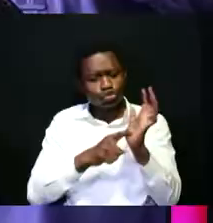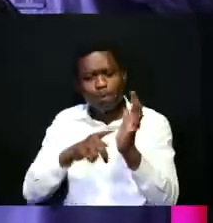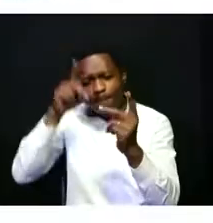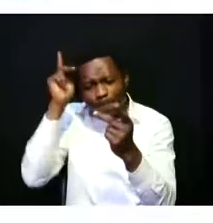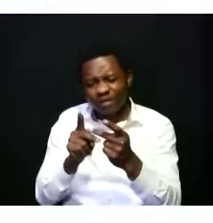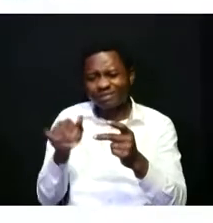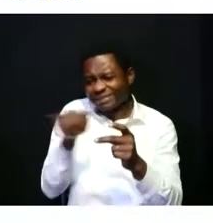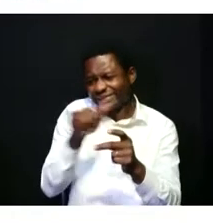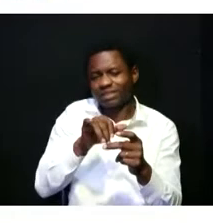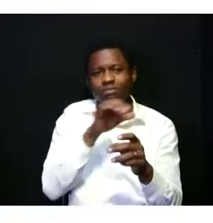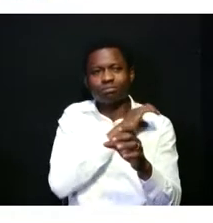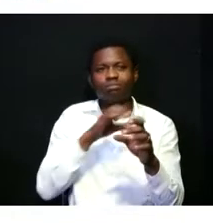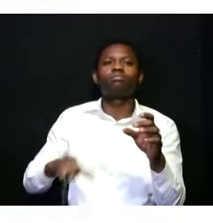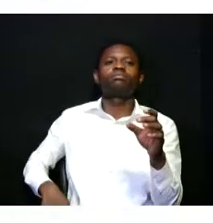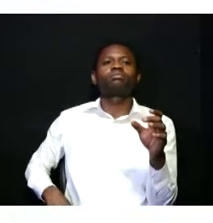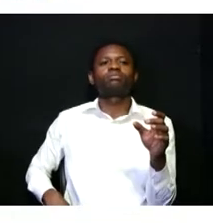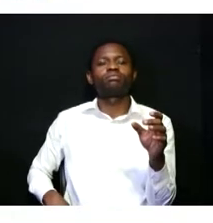lives.